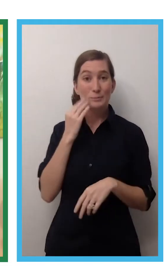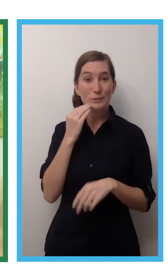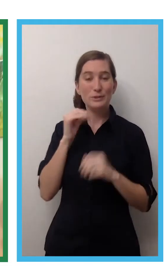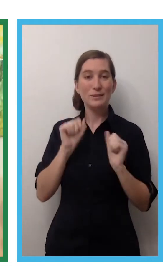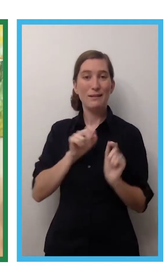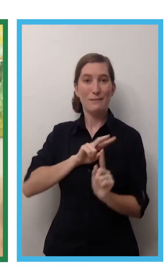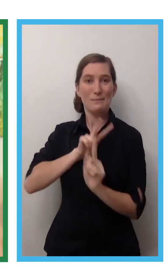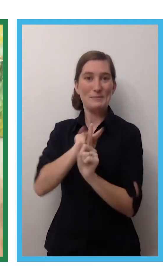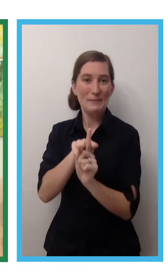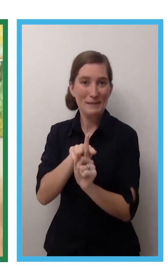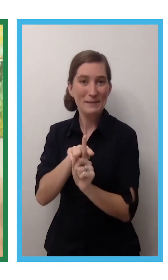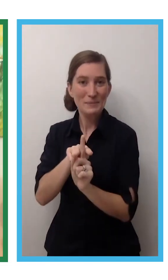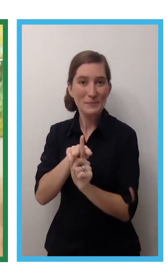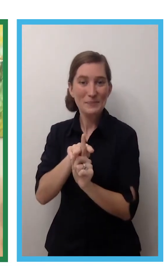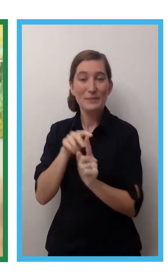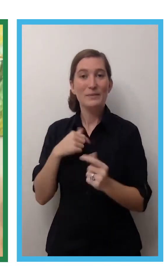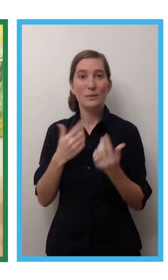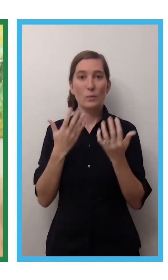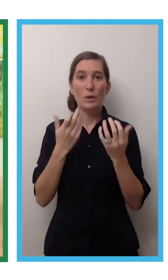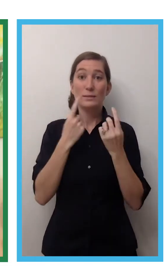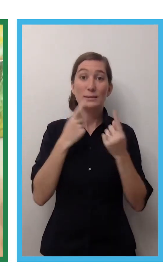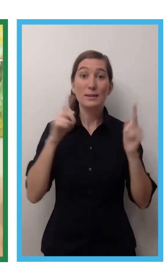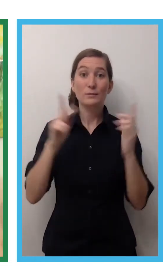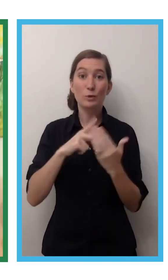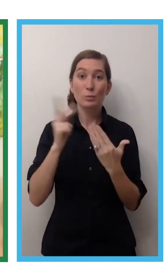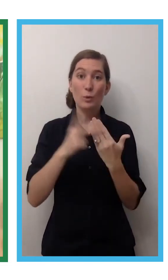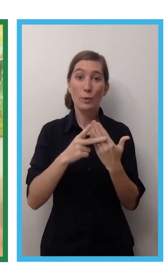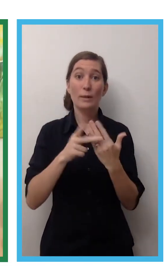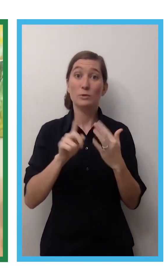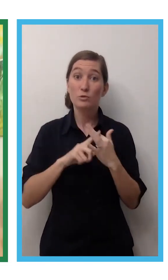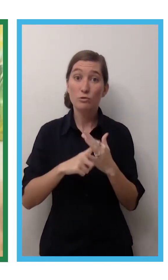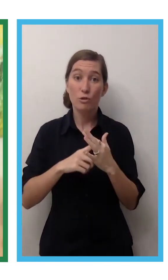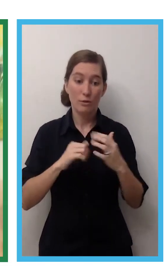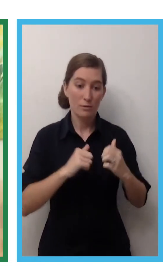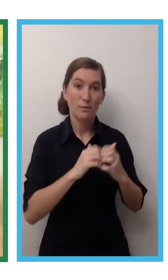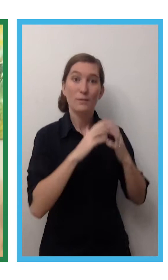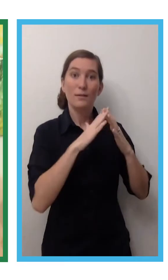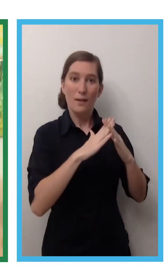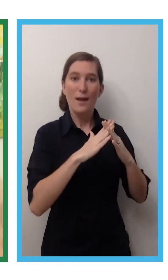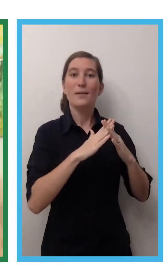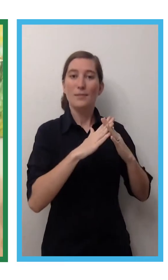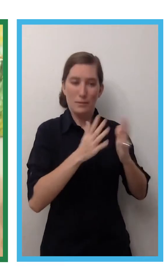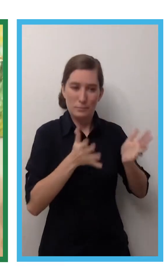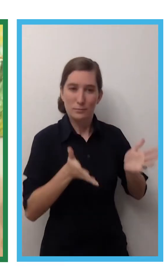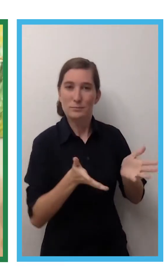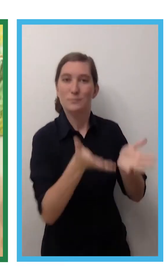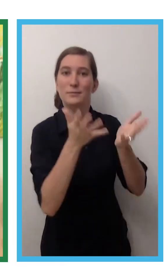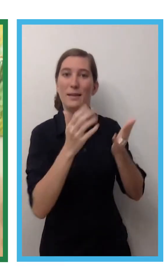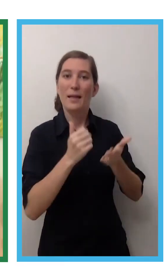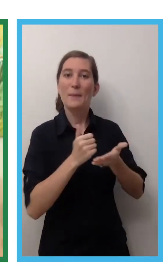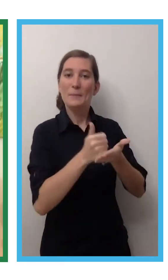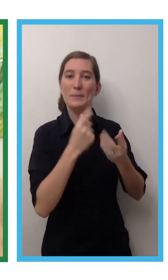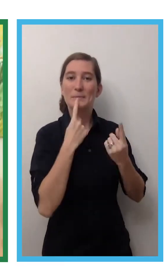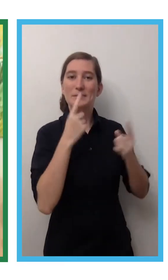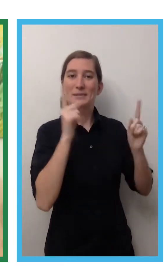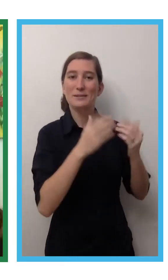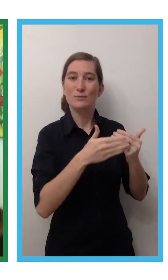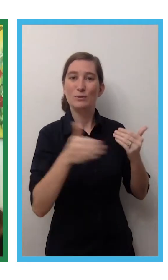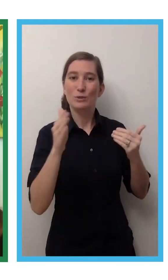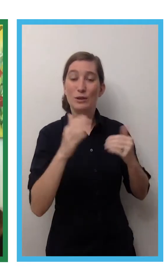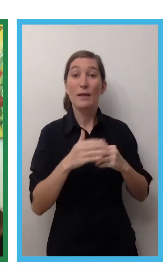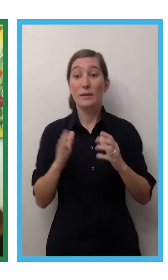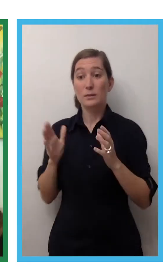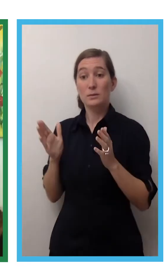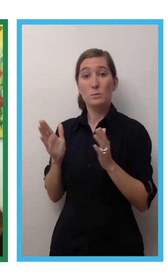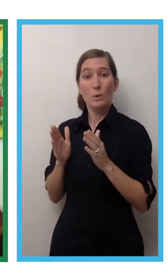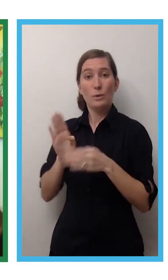successful programs and having them go on, as well as helping small diverse-owned businesses in terms of leveraging their certifications. So I